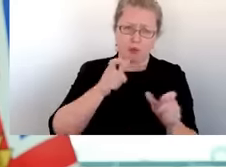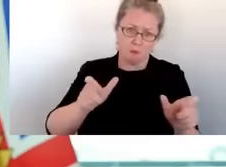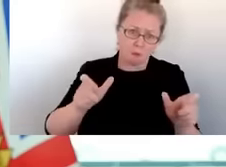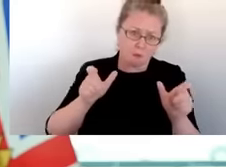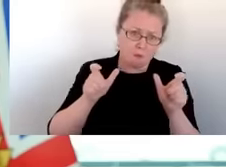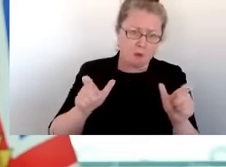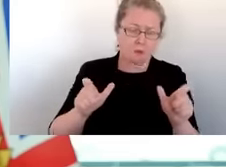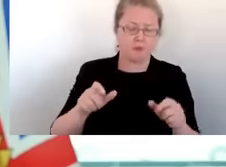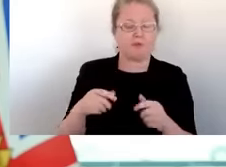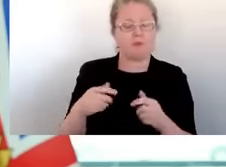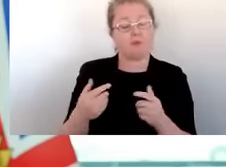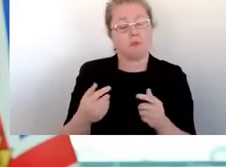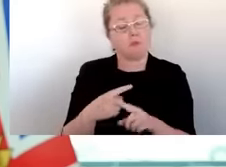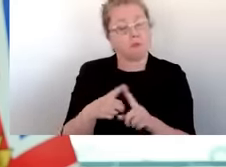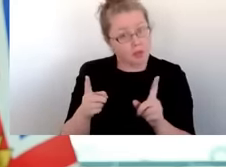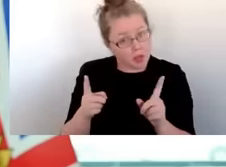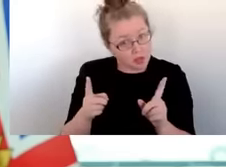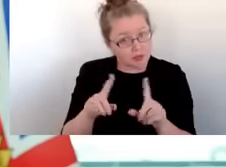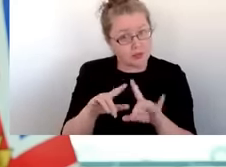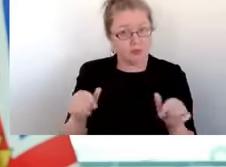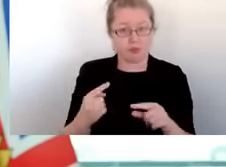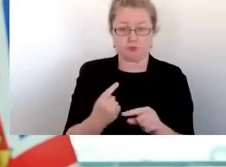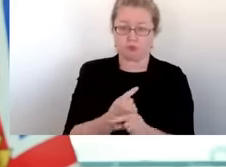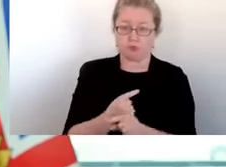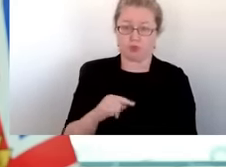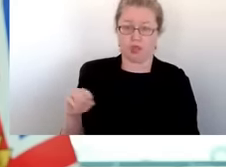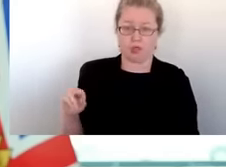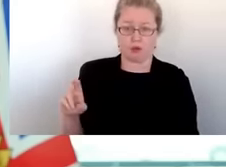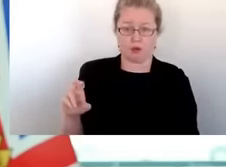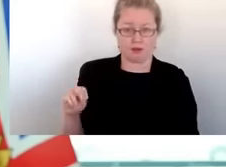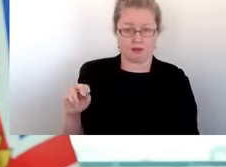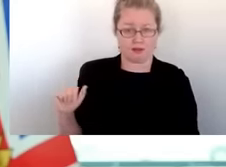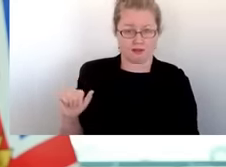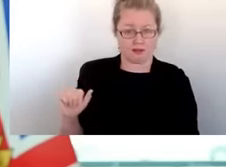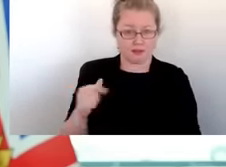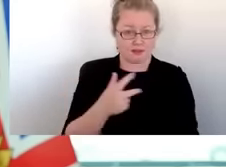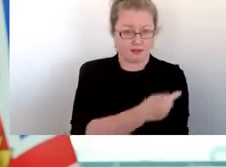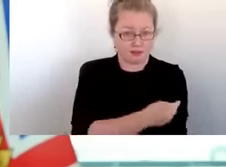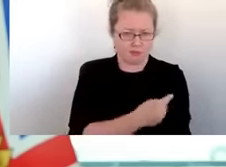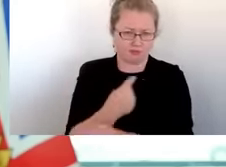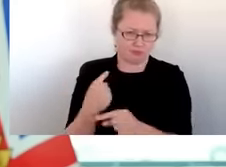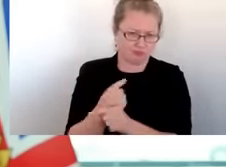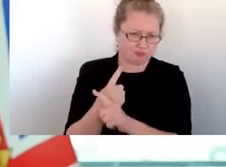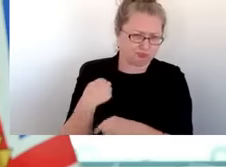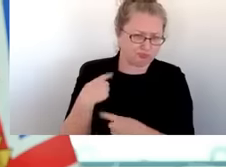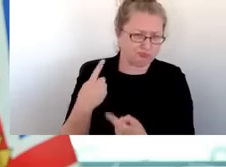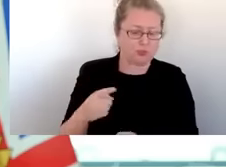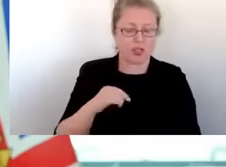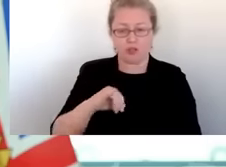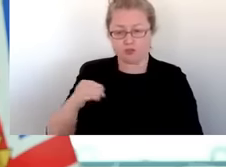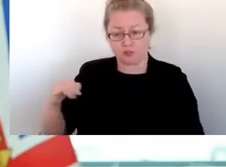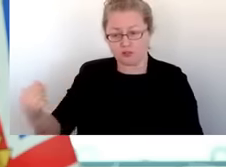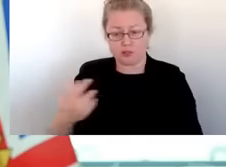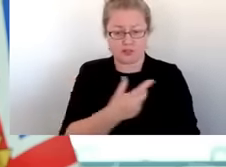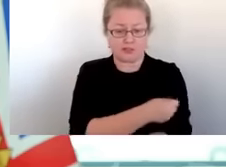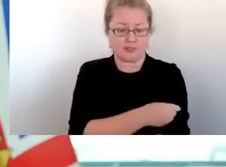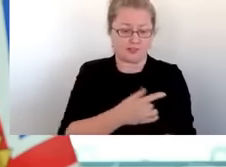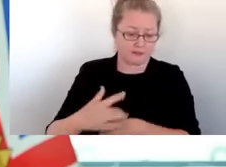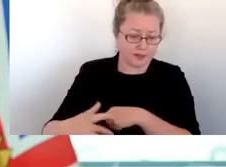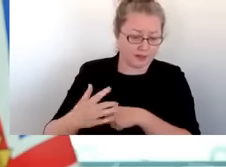we continue to have mRNA, the regular mRNA vaccine, the Pfizer and Moderna available. We continue to have Janssen and Novavax